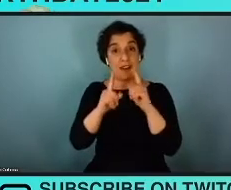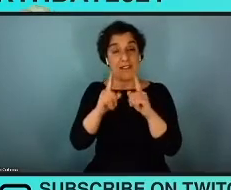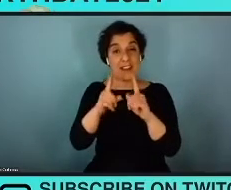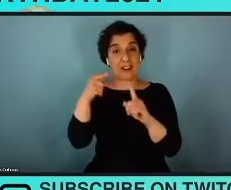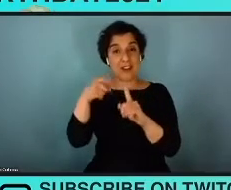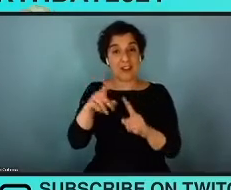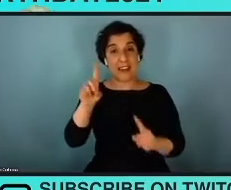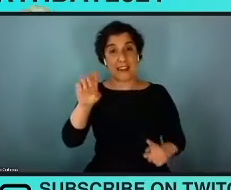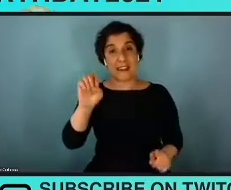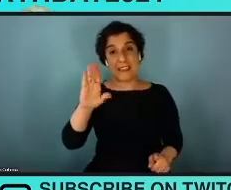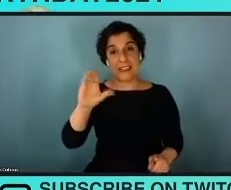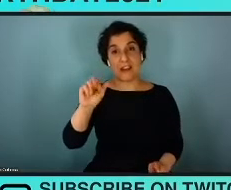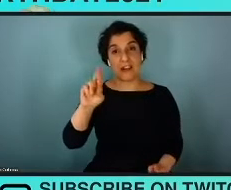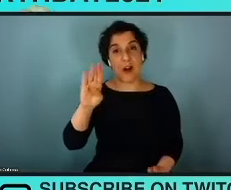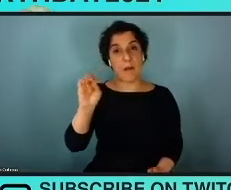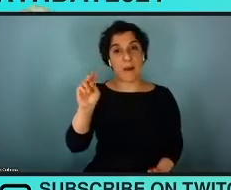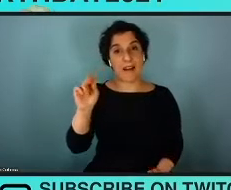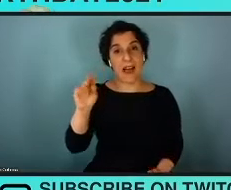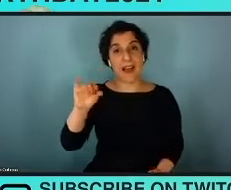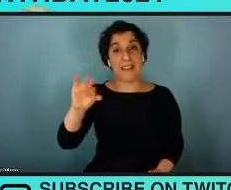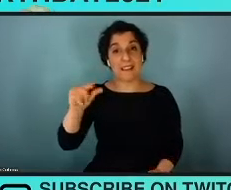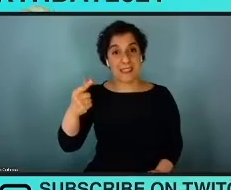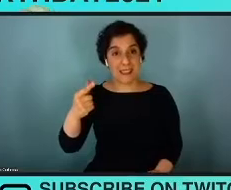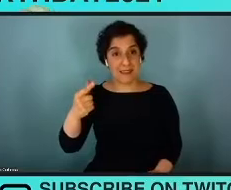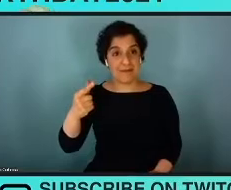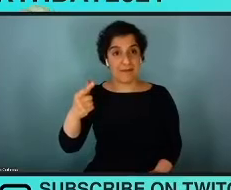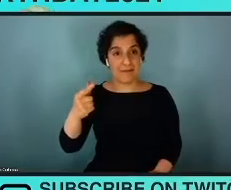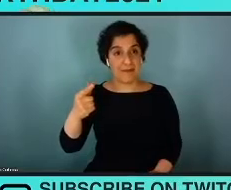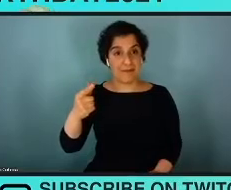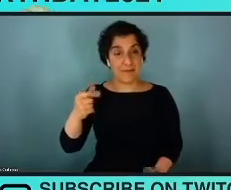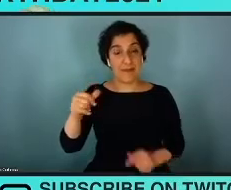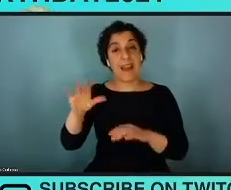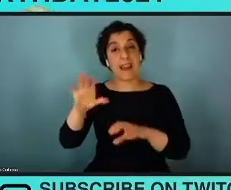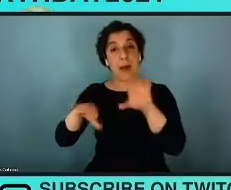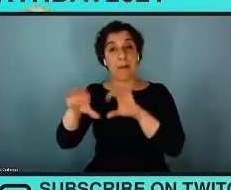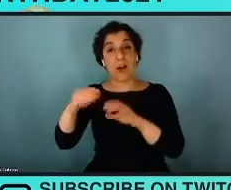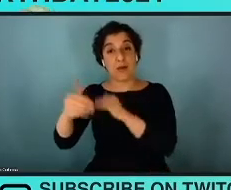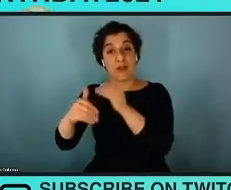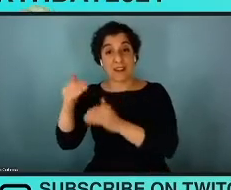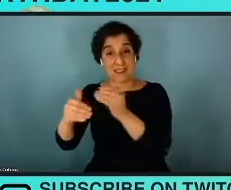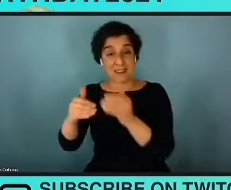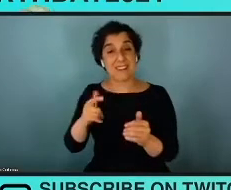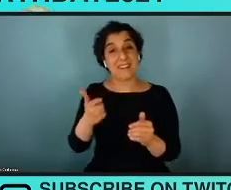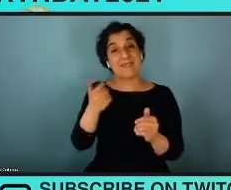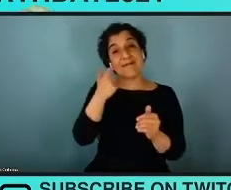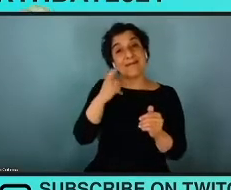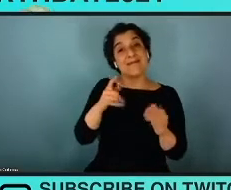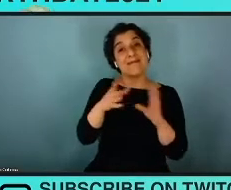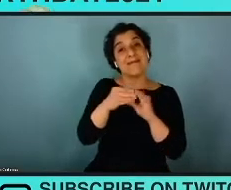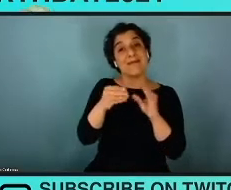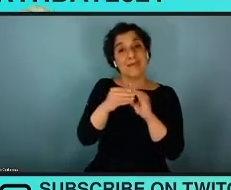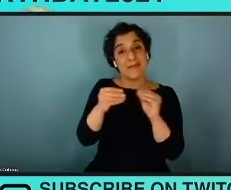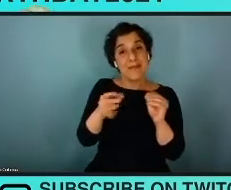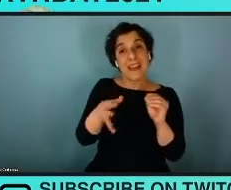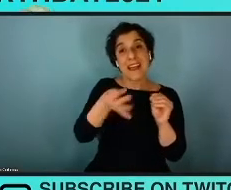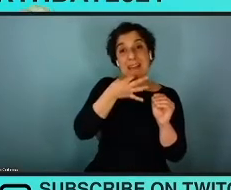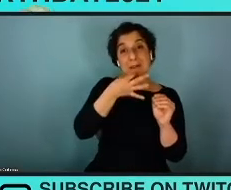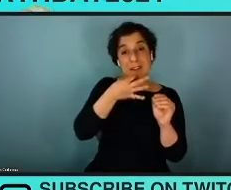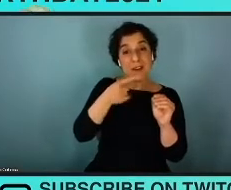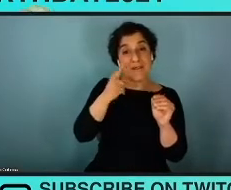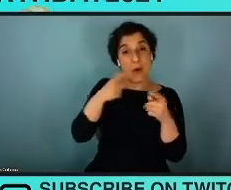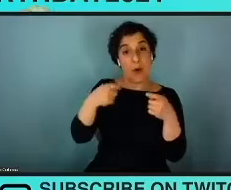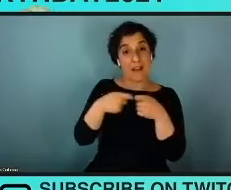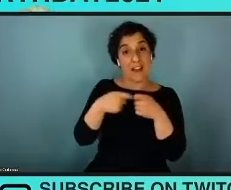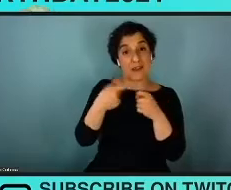processes. In the last segment, we just heard from experts talking about modernizing and building resiliency into our electrical grid. And now we're turning